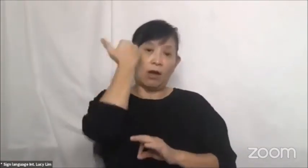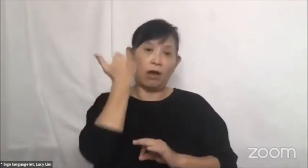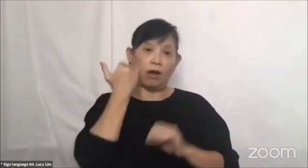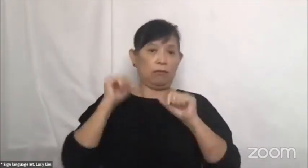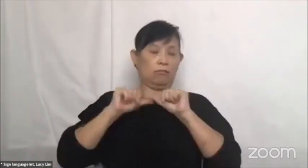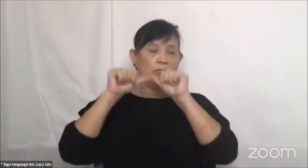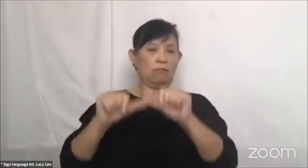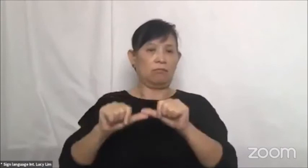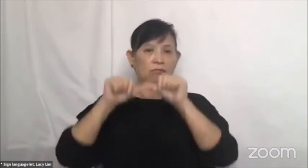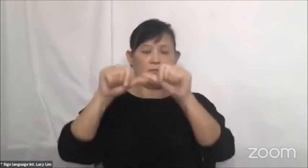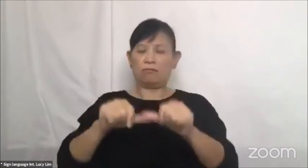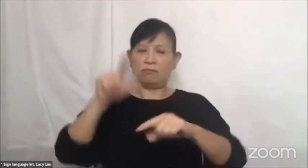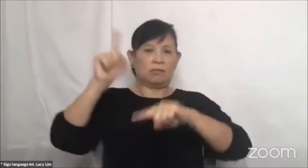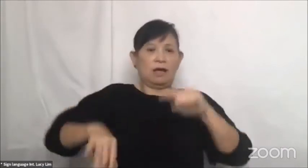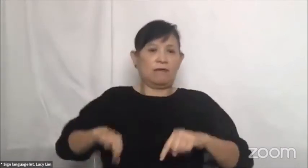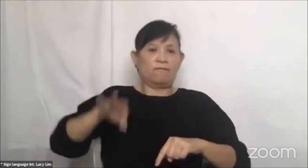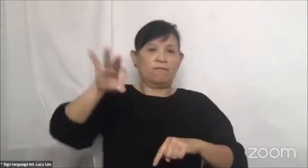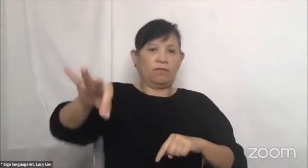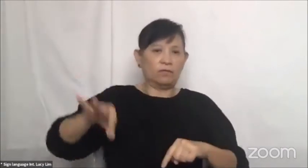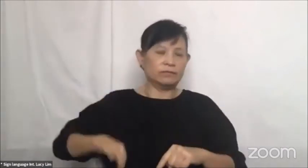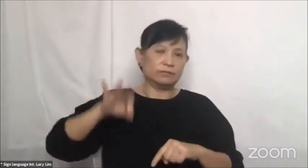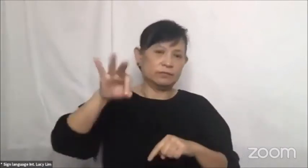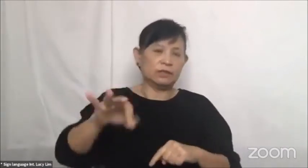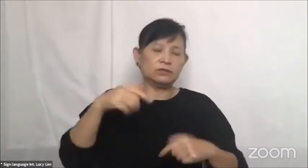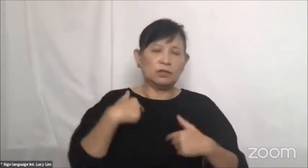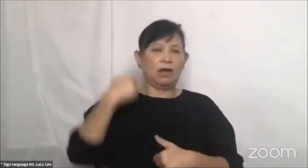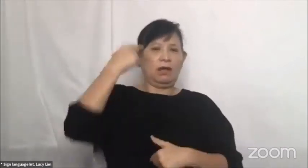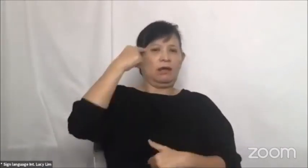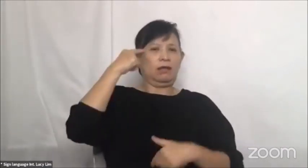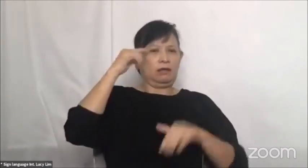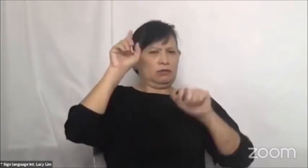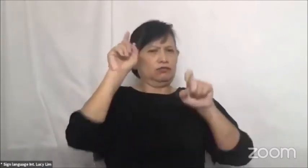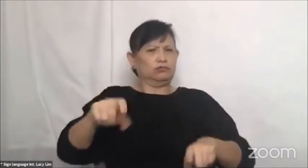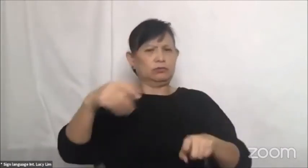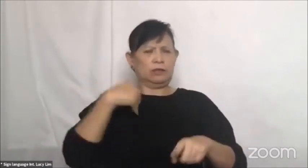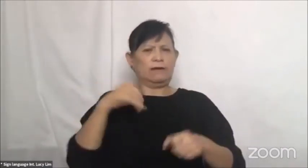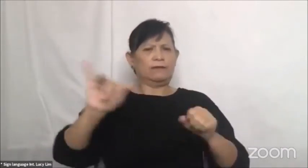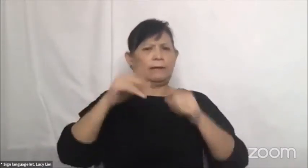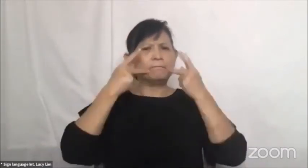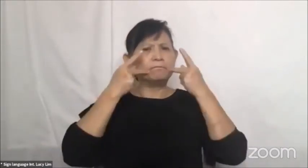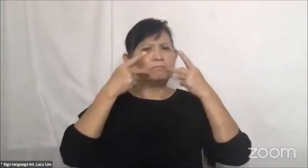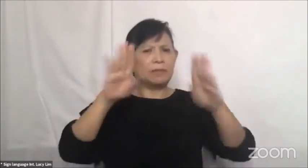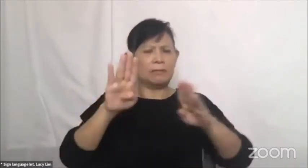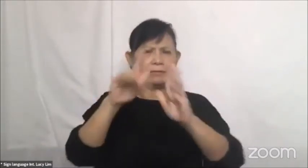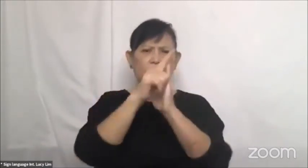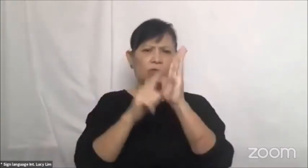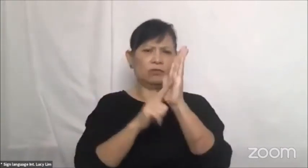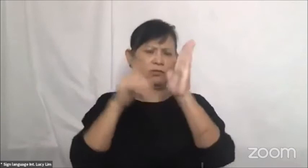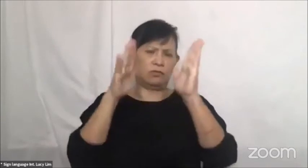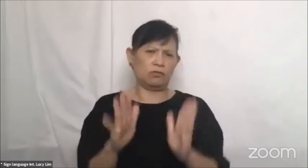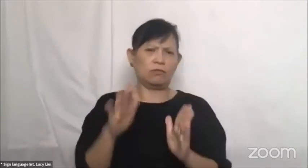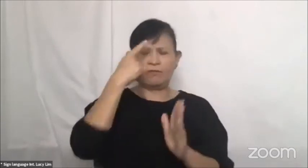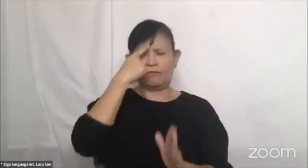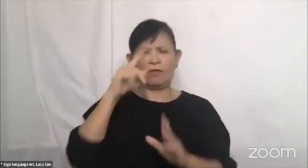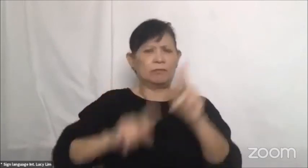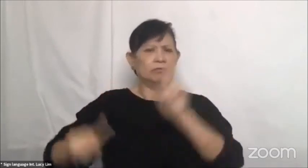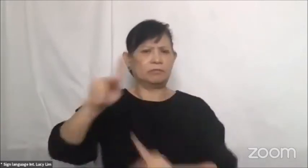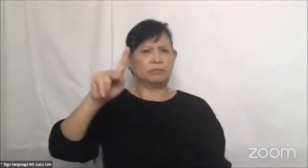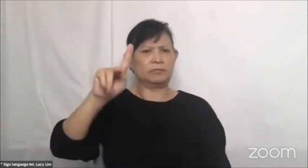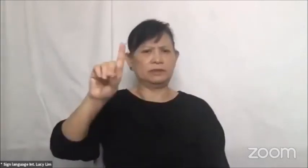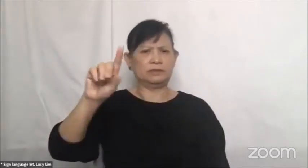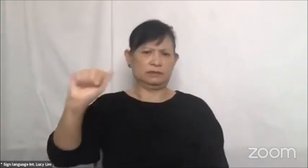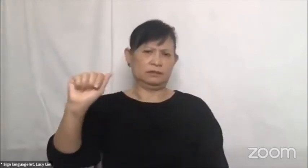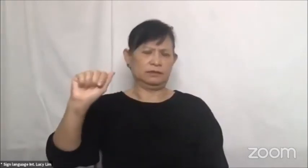feel that there should be some public provision or lawyer for public interest, particularly for the disabled people who